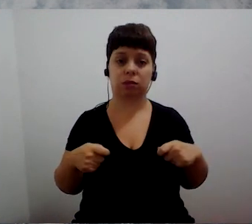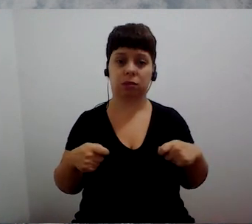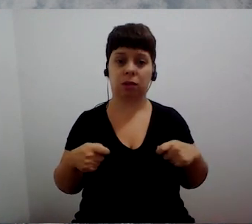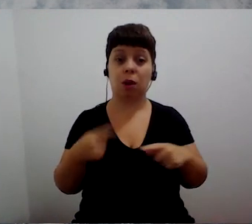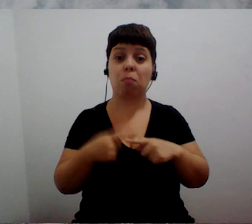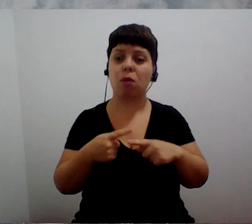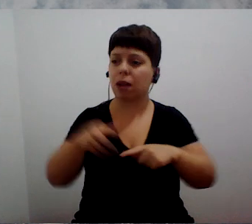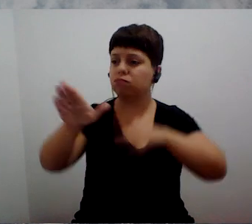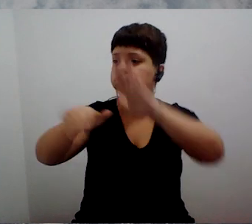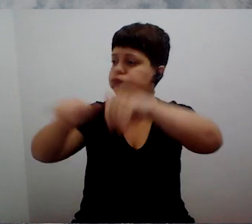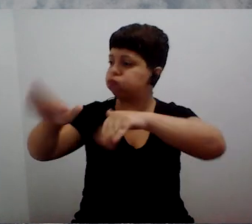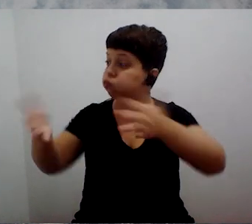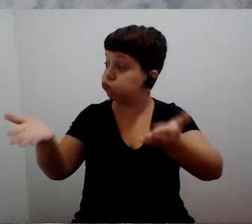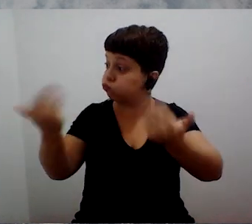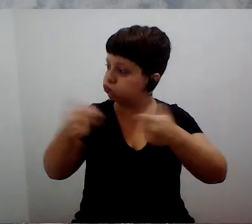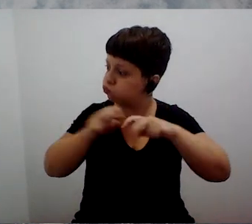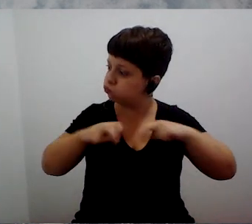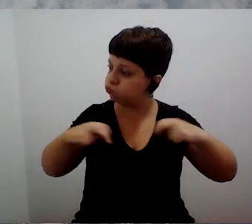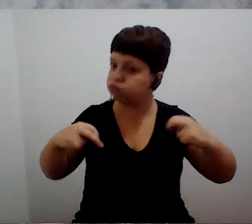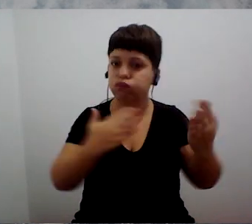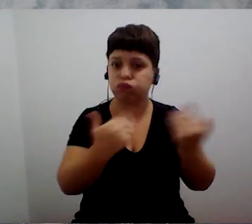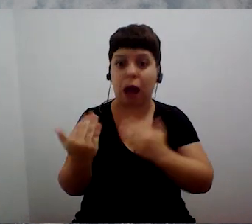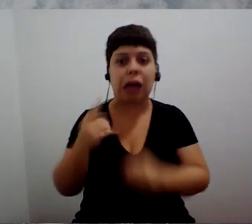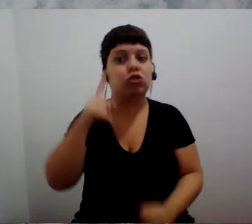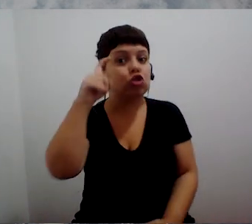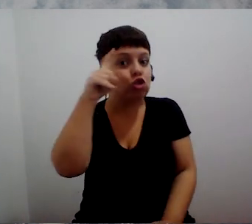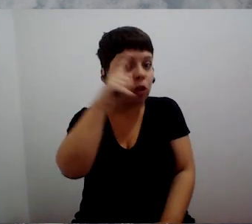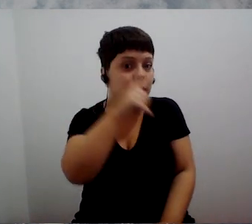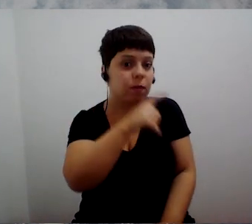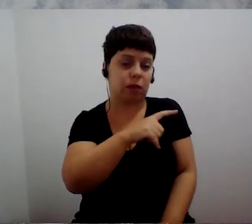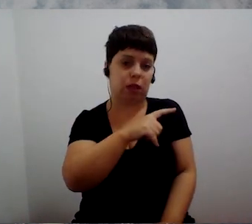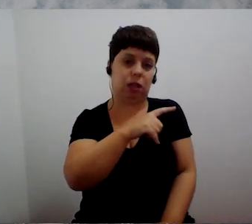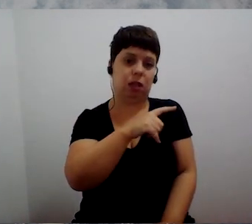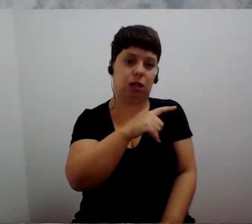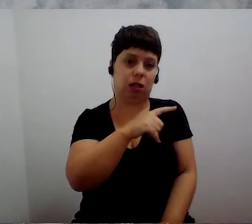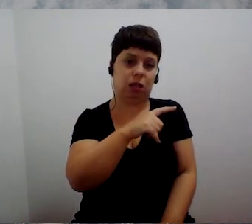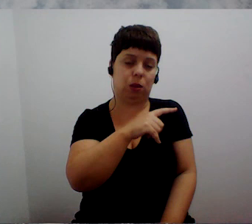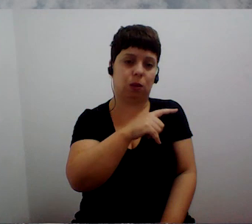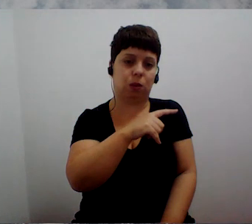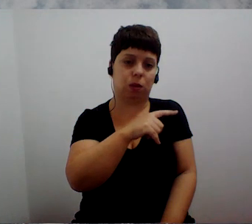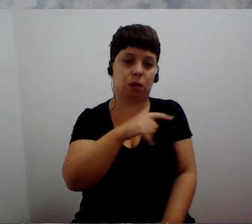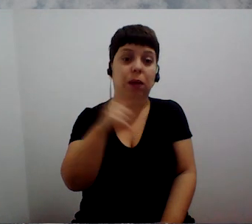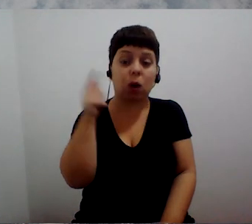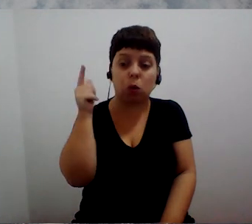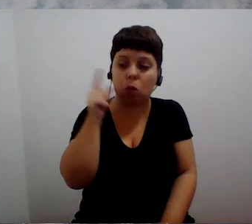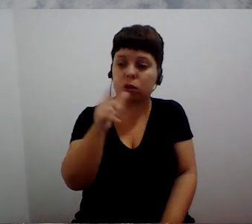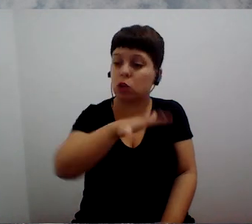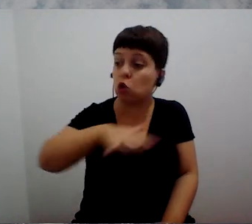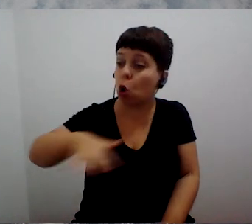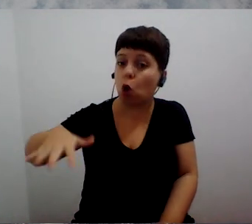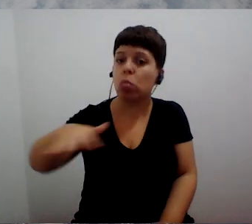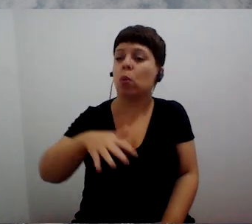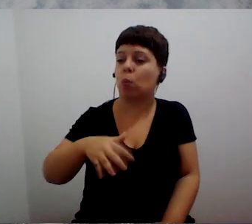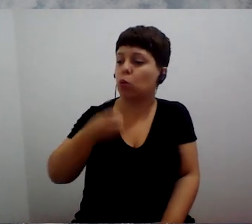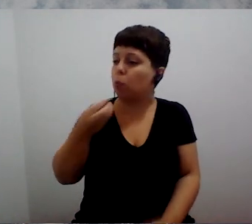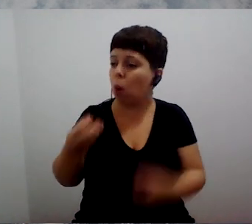everybody on board and to have the same debate and tools and mechanisms up and running for everyone